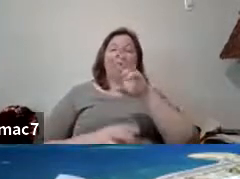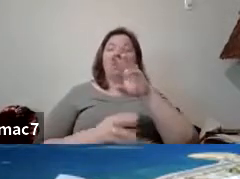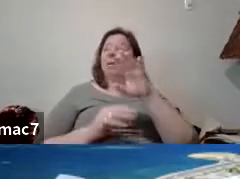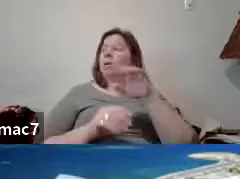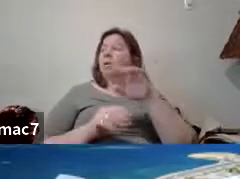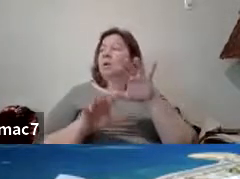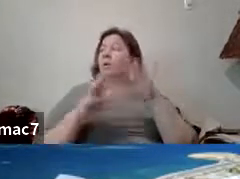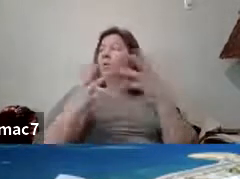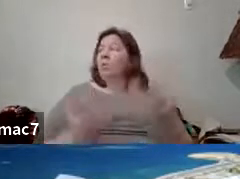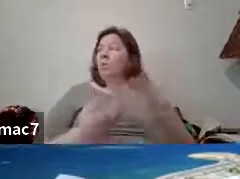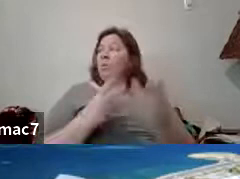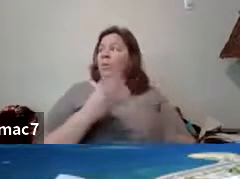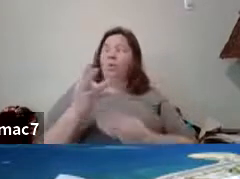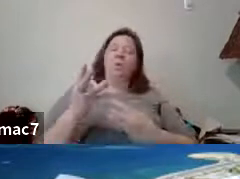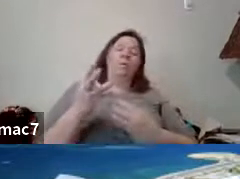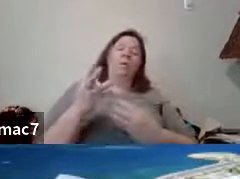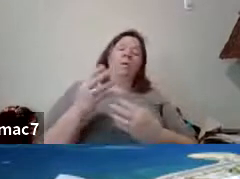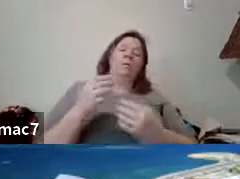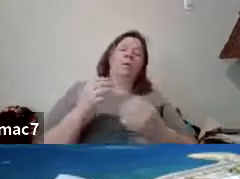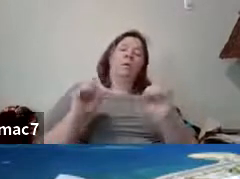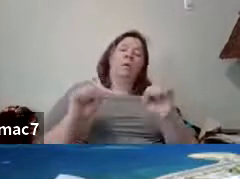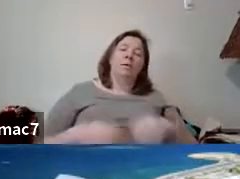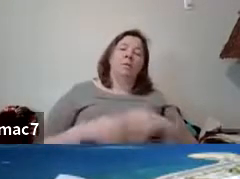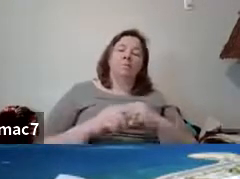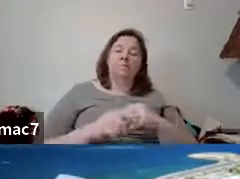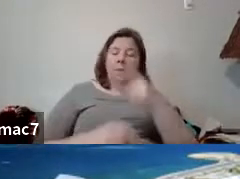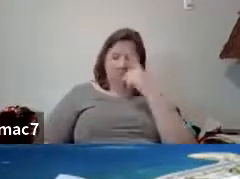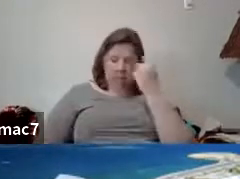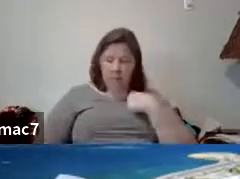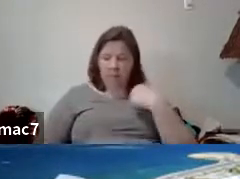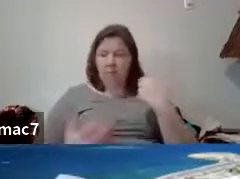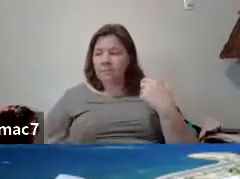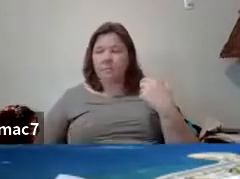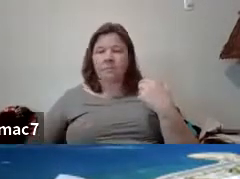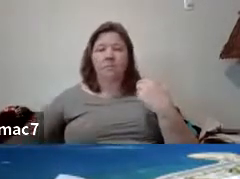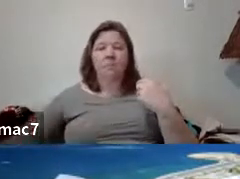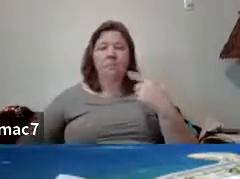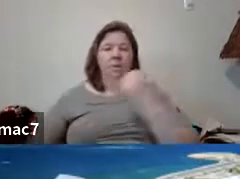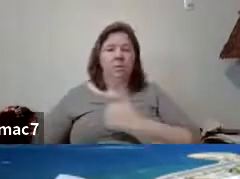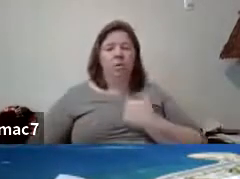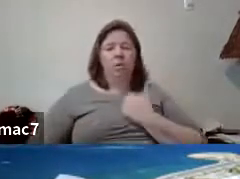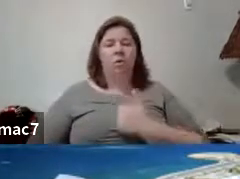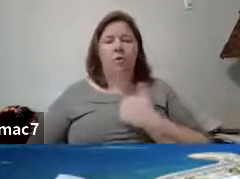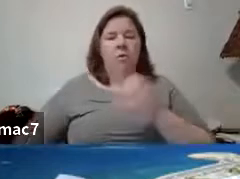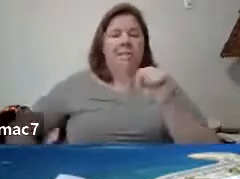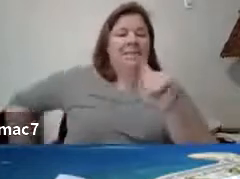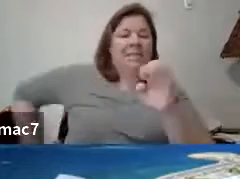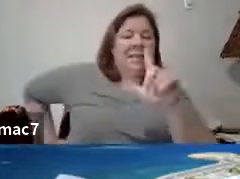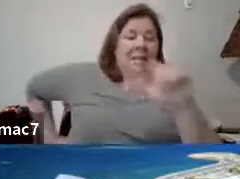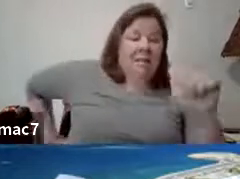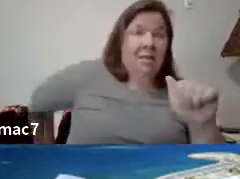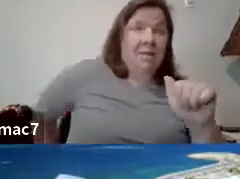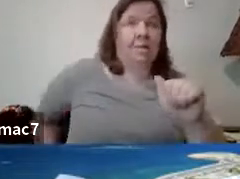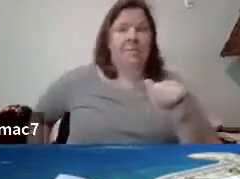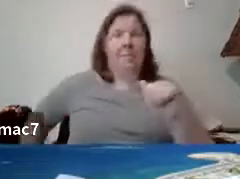plan accordingly. Okay, because actually, I did. Sorry, Stella. Marina,